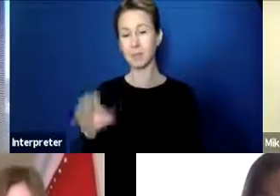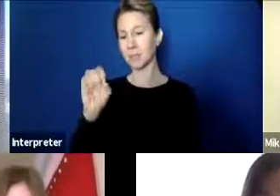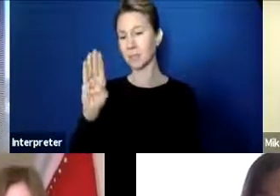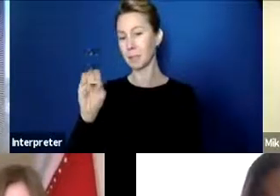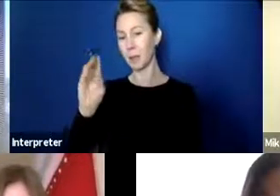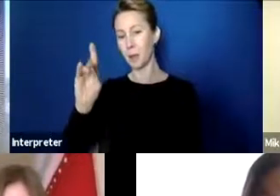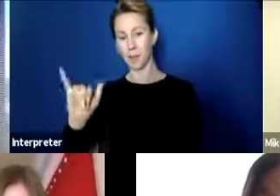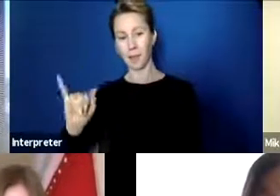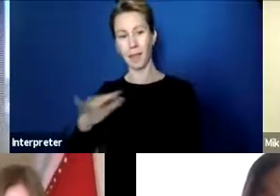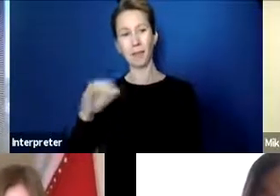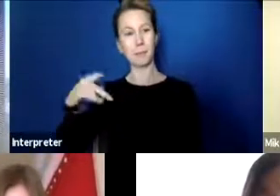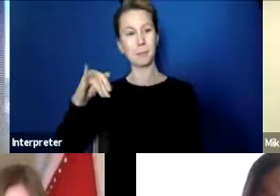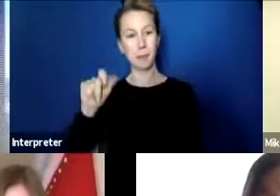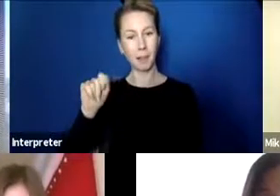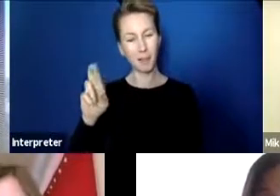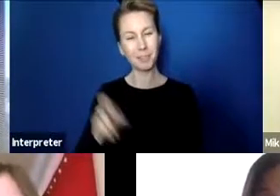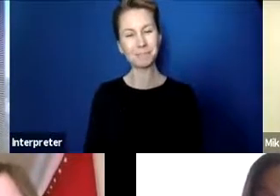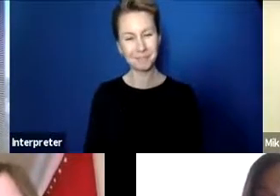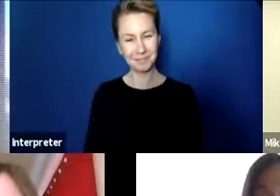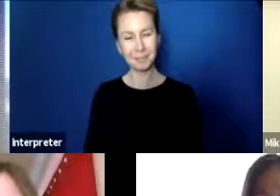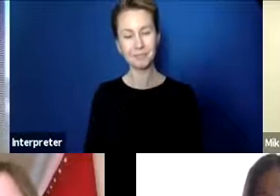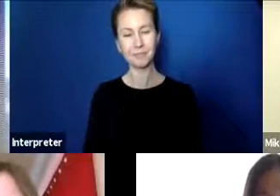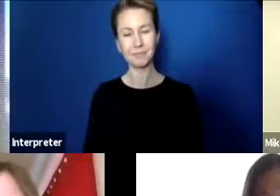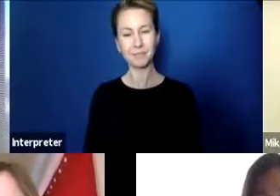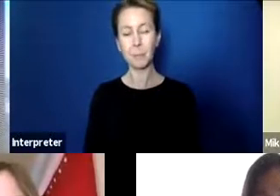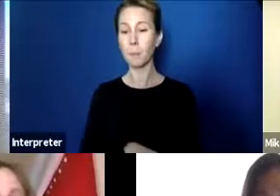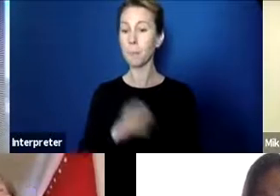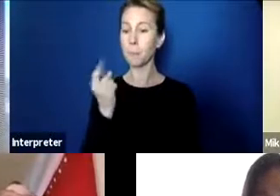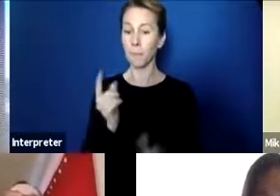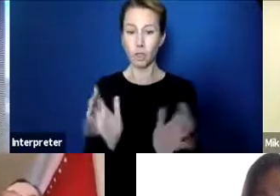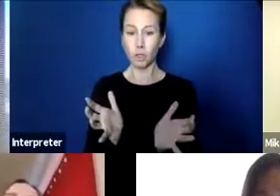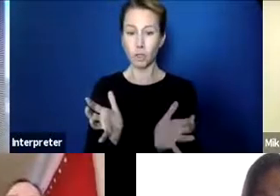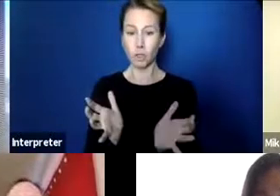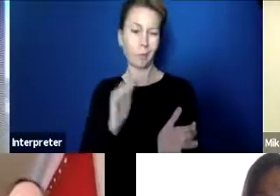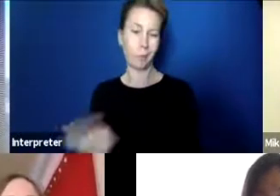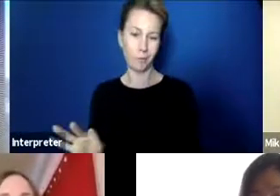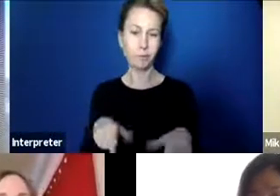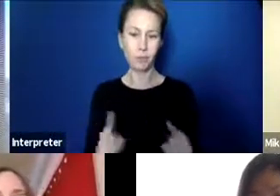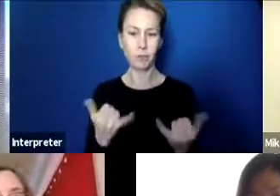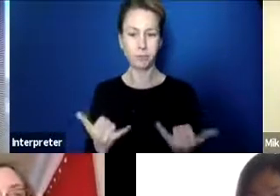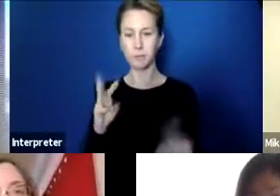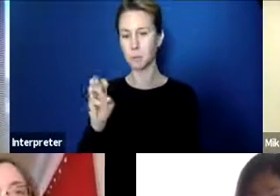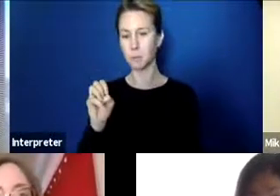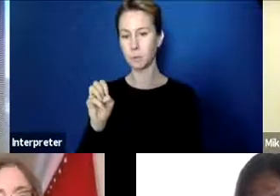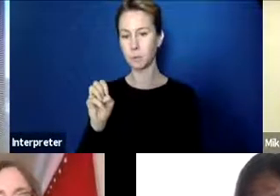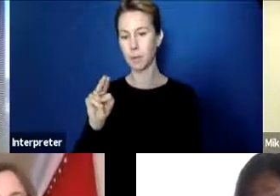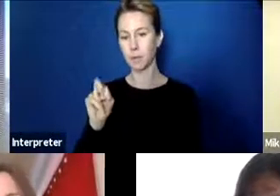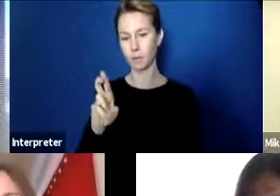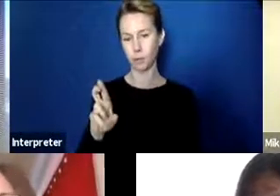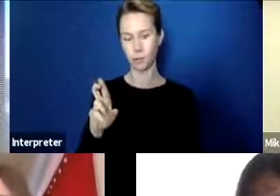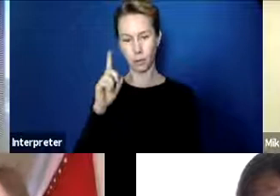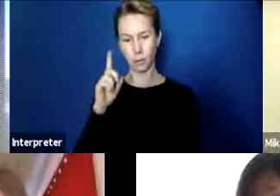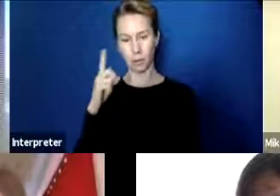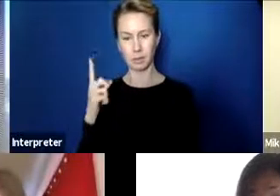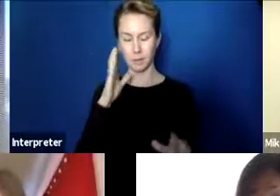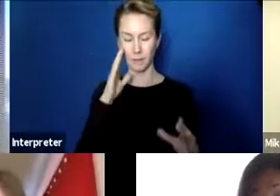moderator and 3 panelists, we also have 2 American Sign Language interpreters joining us.